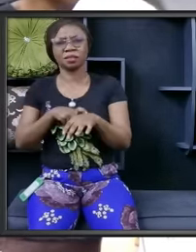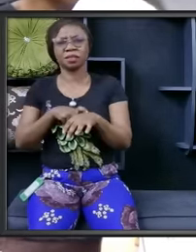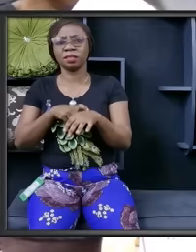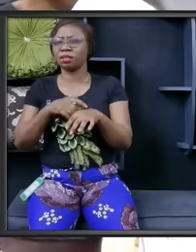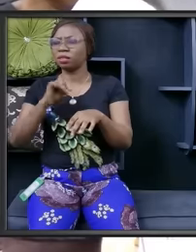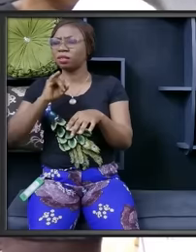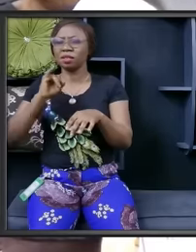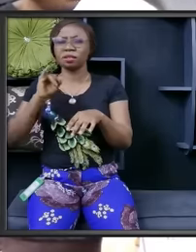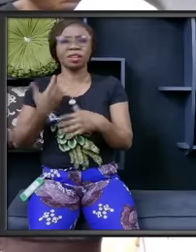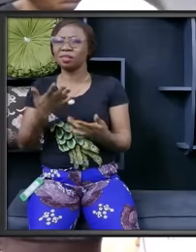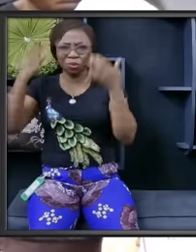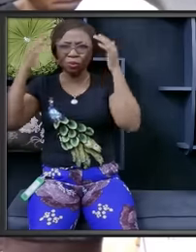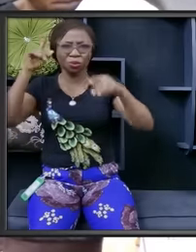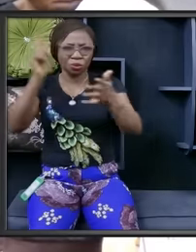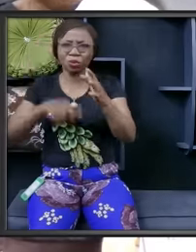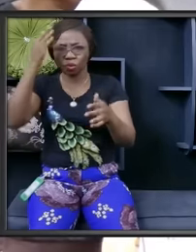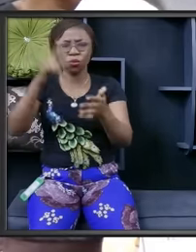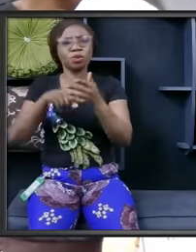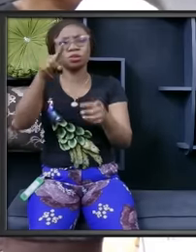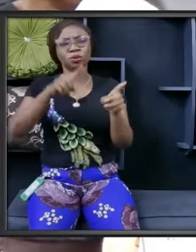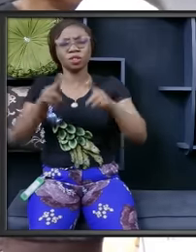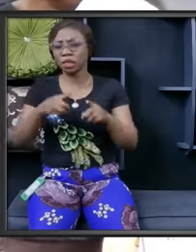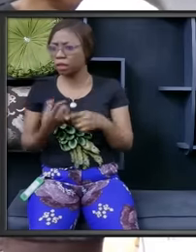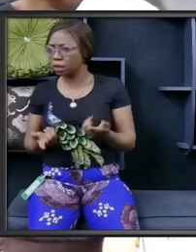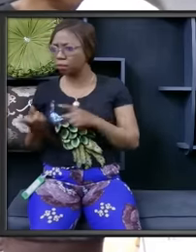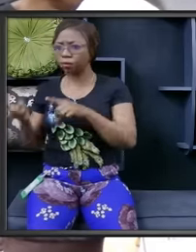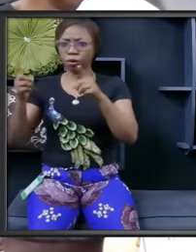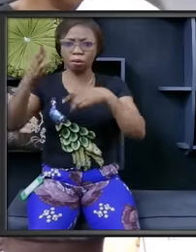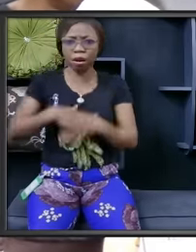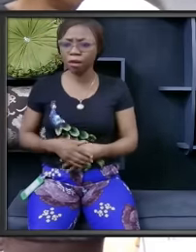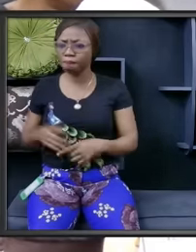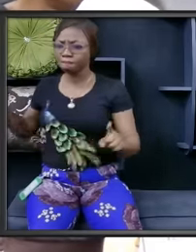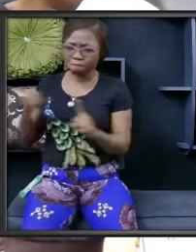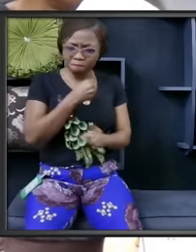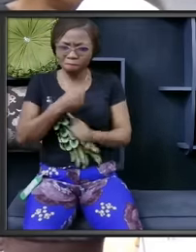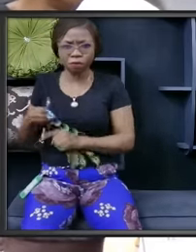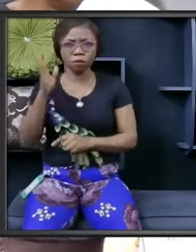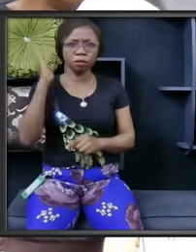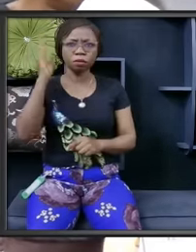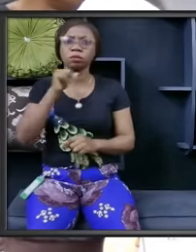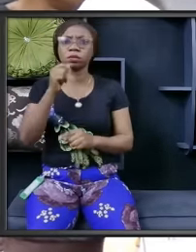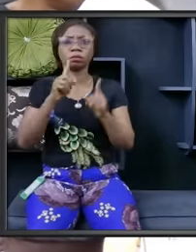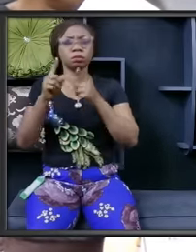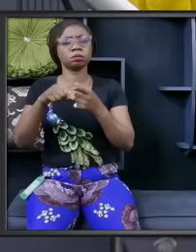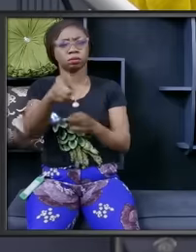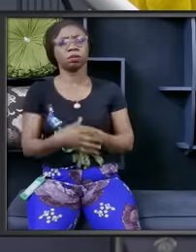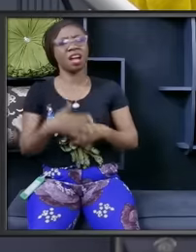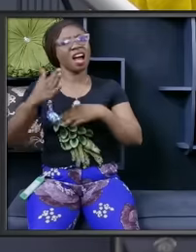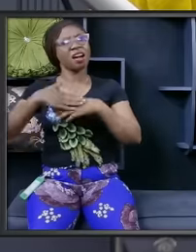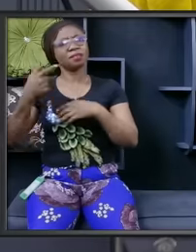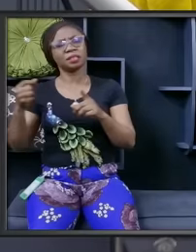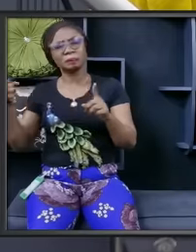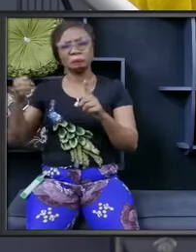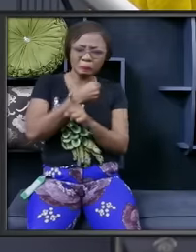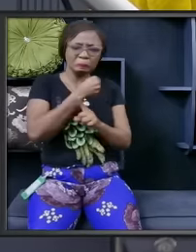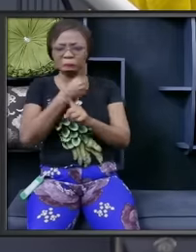quarrel. Then the next time, if he come back, beating. Now beating, and he no go talk to you. Now after the beating, maybe